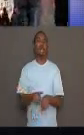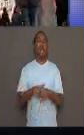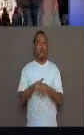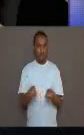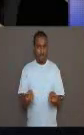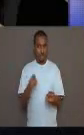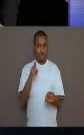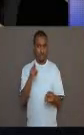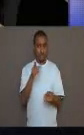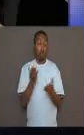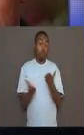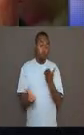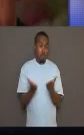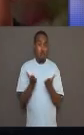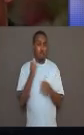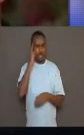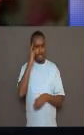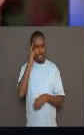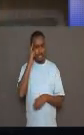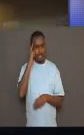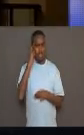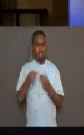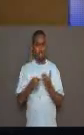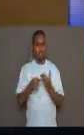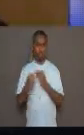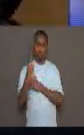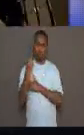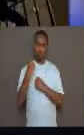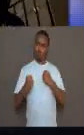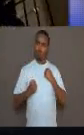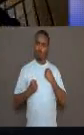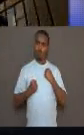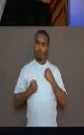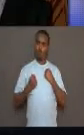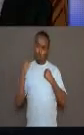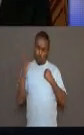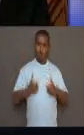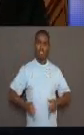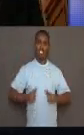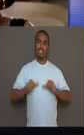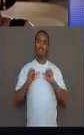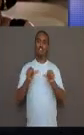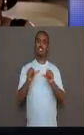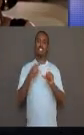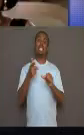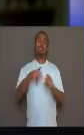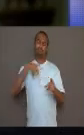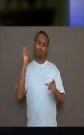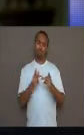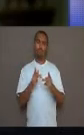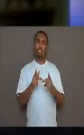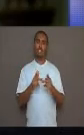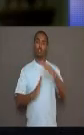However, you probably thought that since the hero always lives, that he is successful